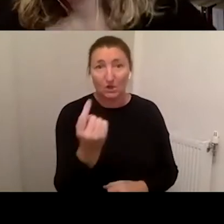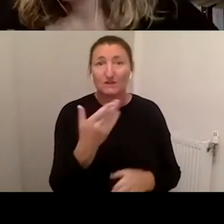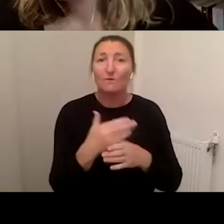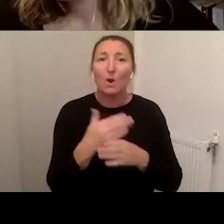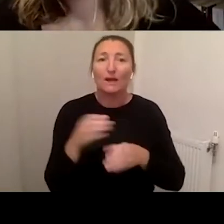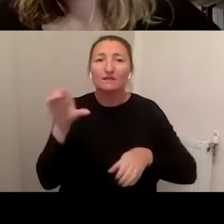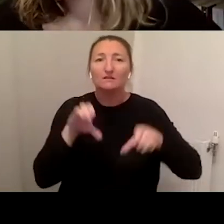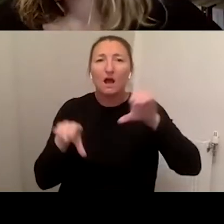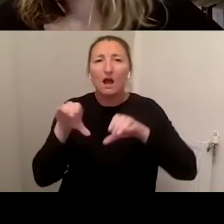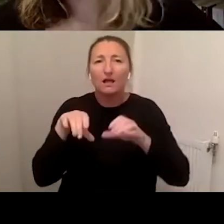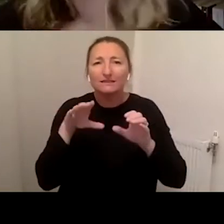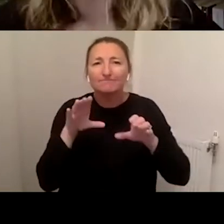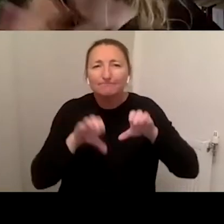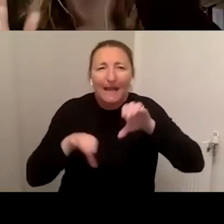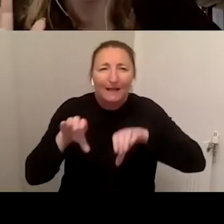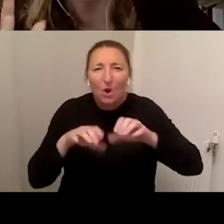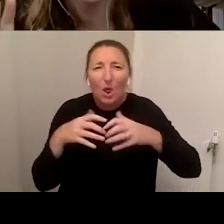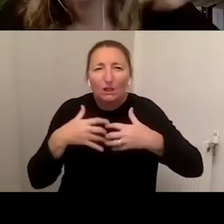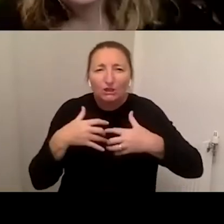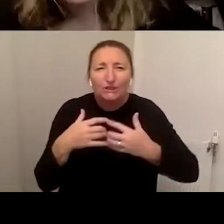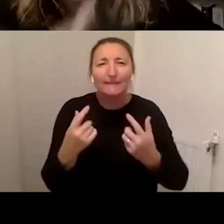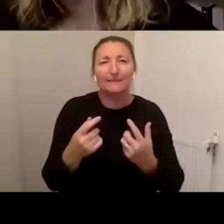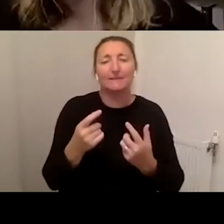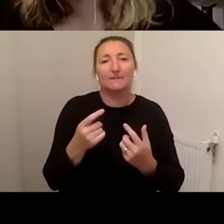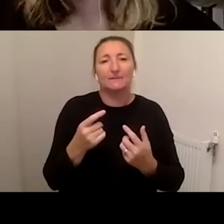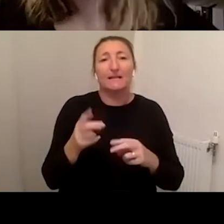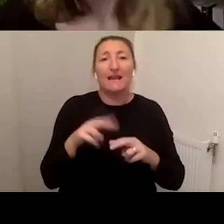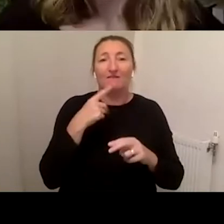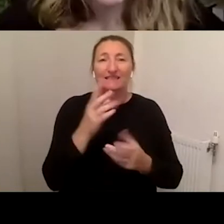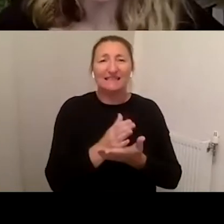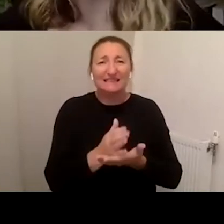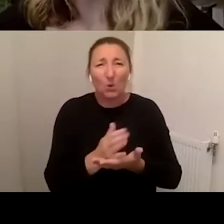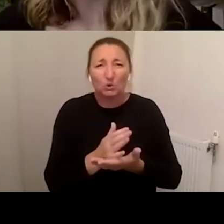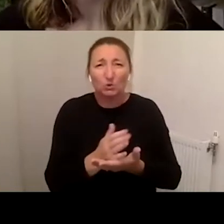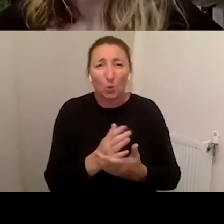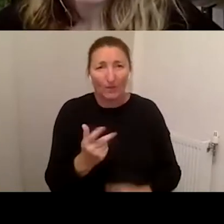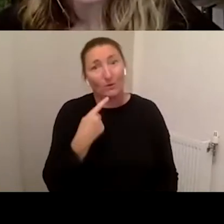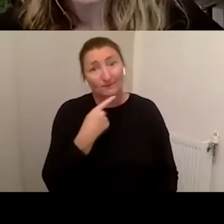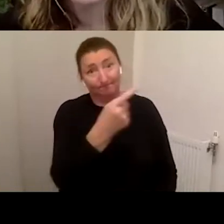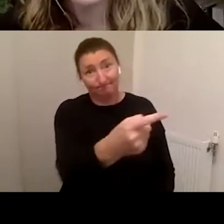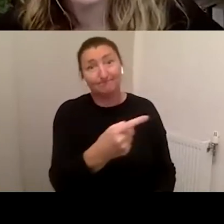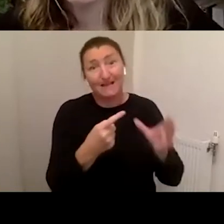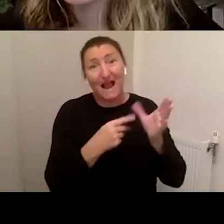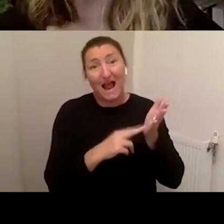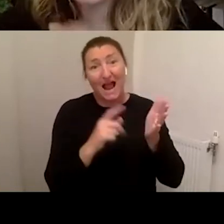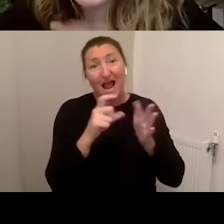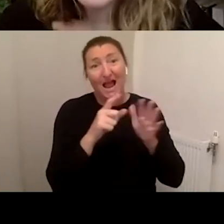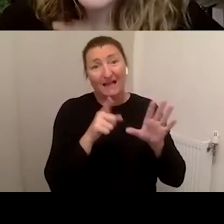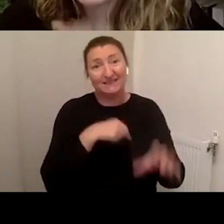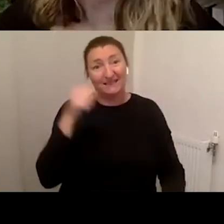anyone said the word uncertainty, they say you have to talk to Andy. He's served on many